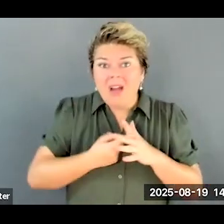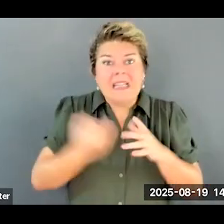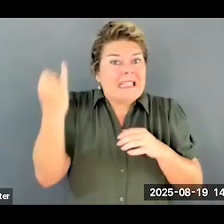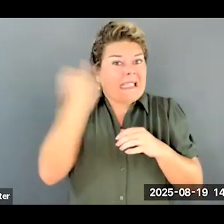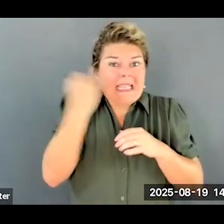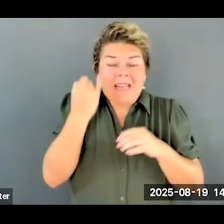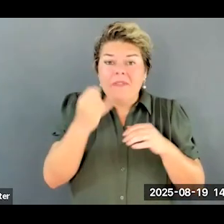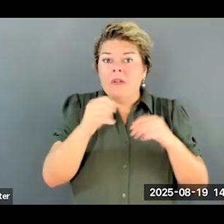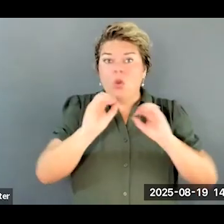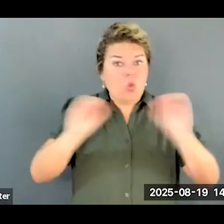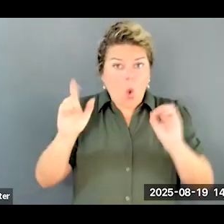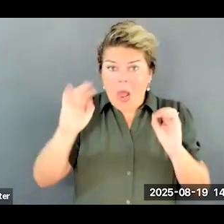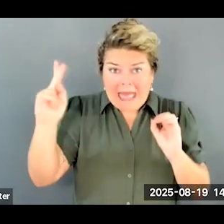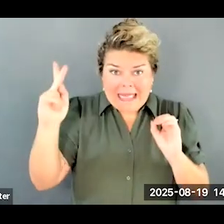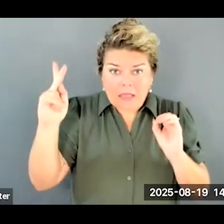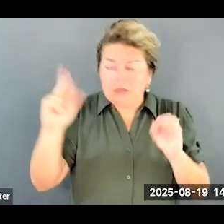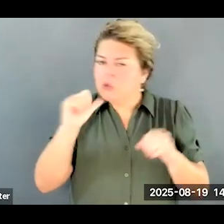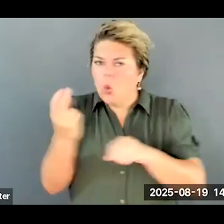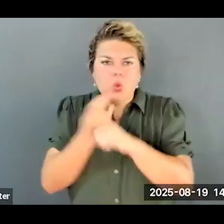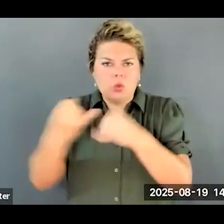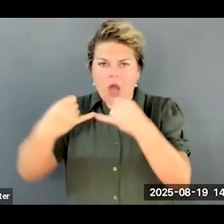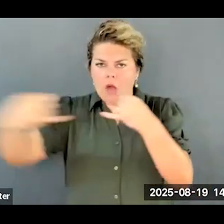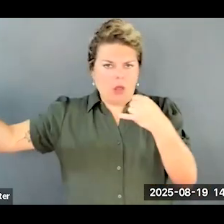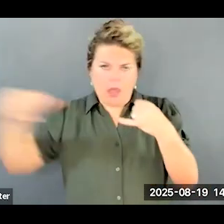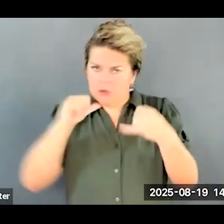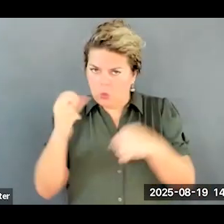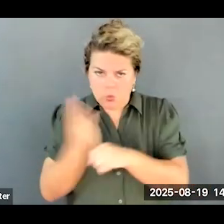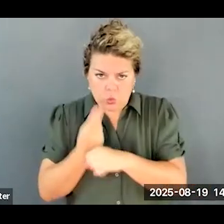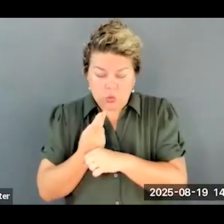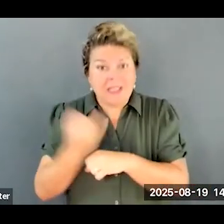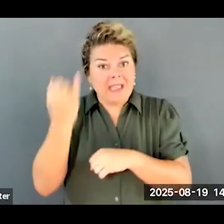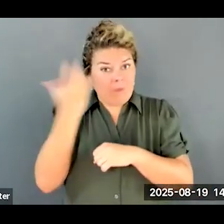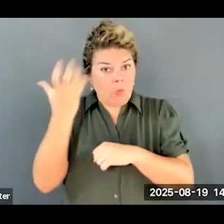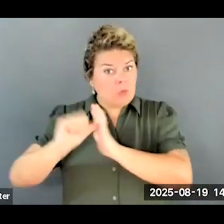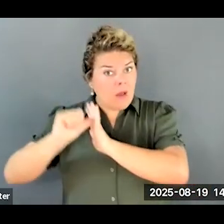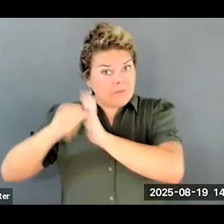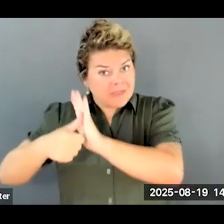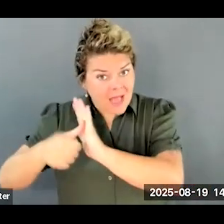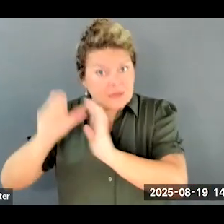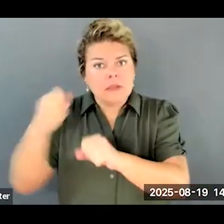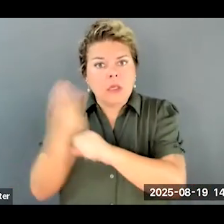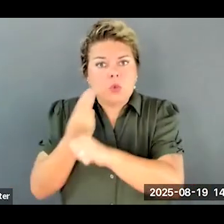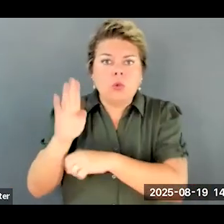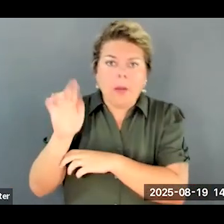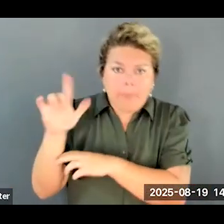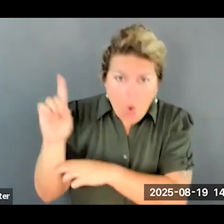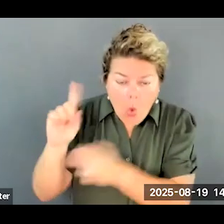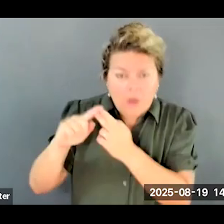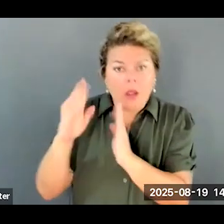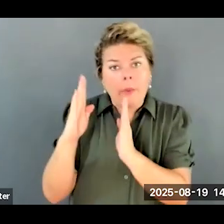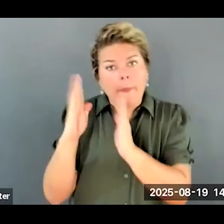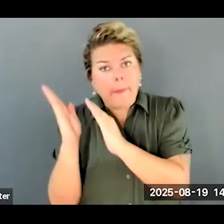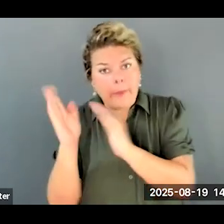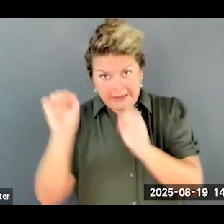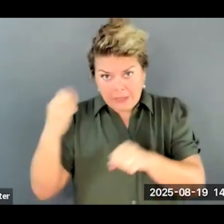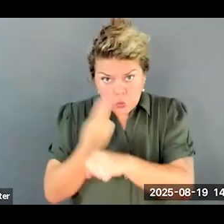that isn't a link. Even if we're just trying to emphasize content, we can use bold text, italices, or both if we're